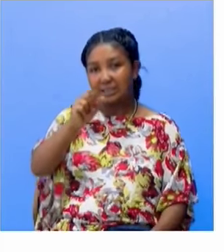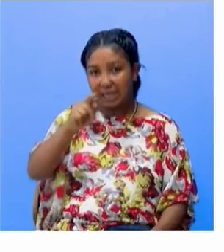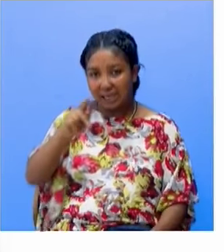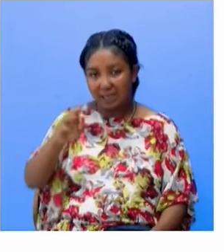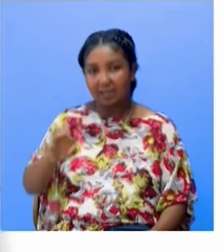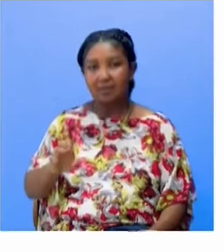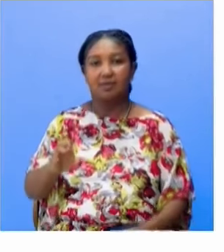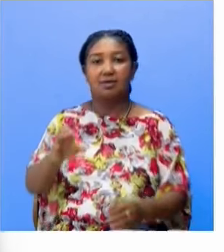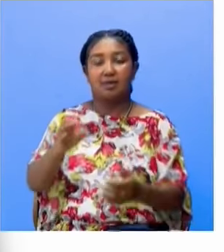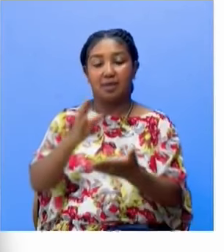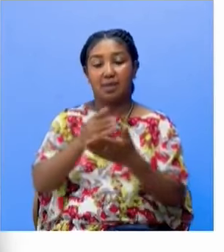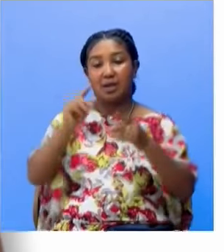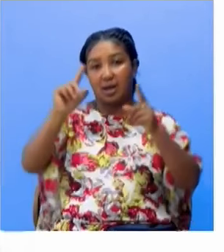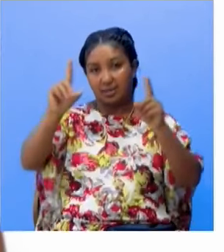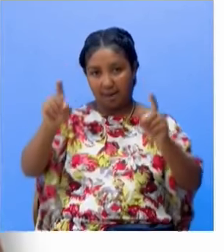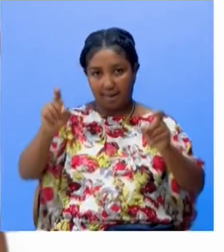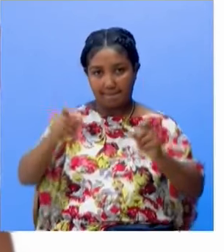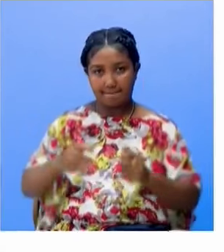the mid-exam.